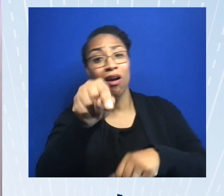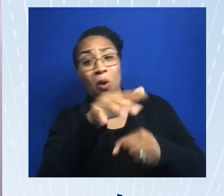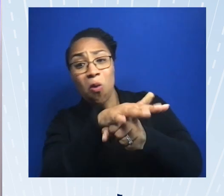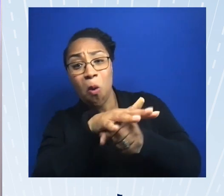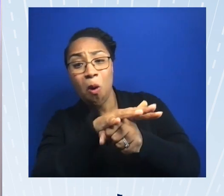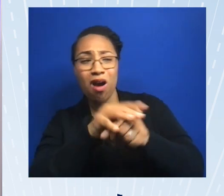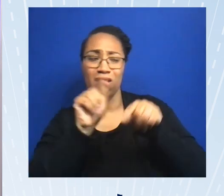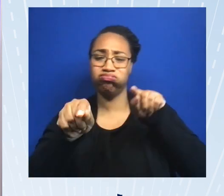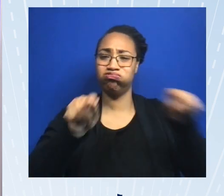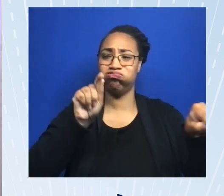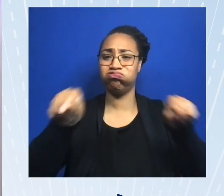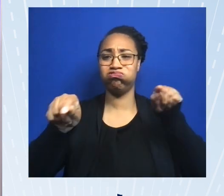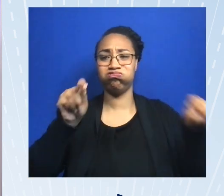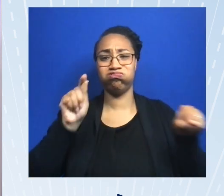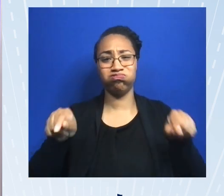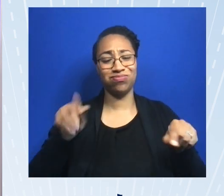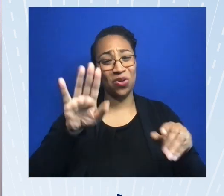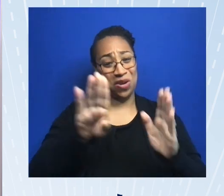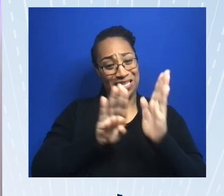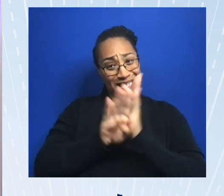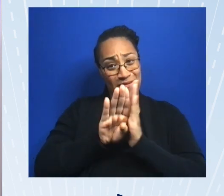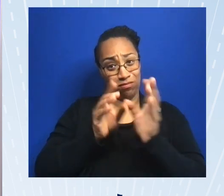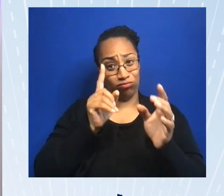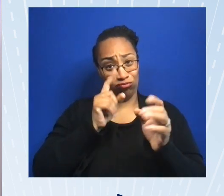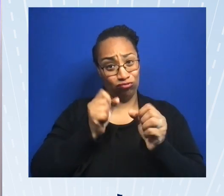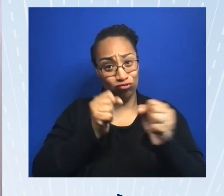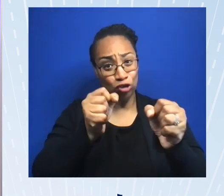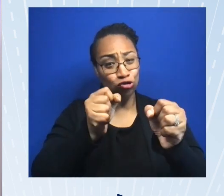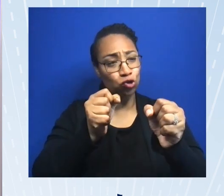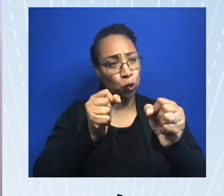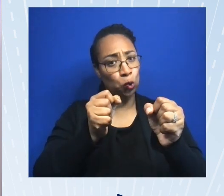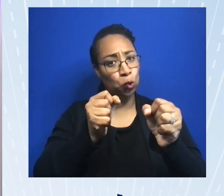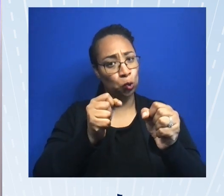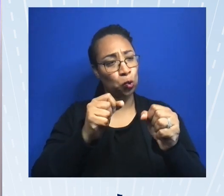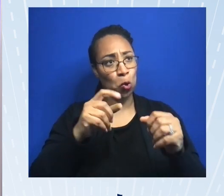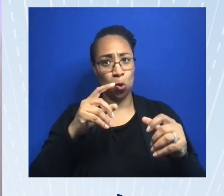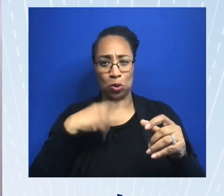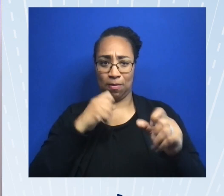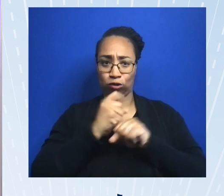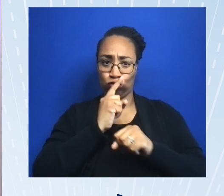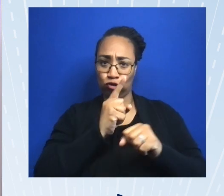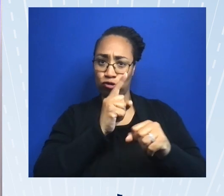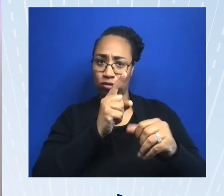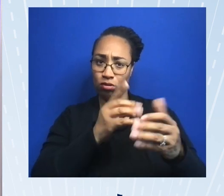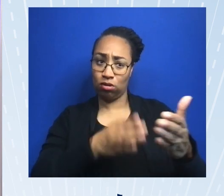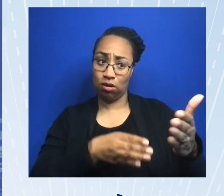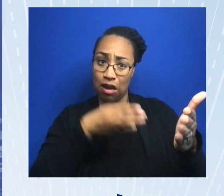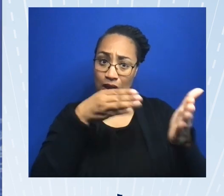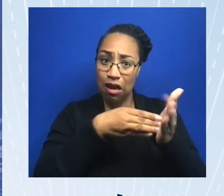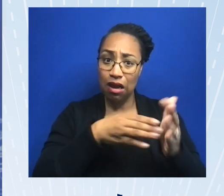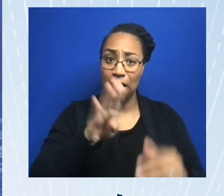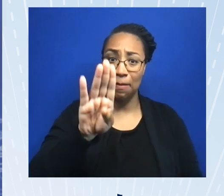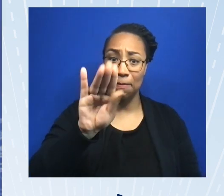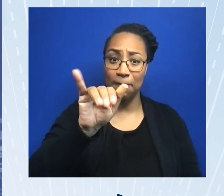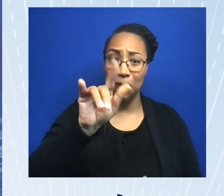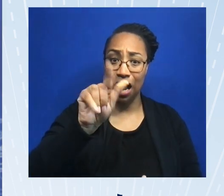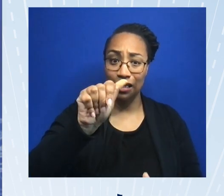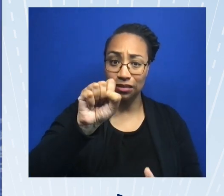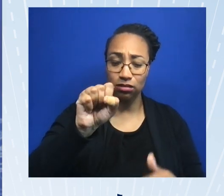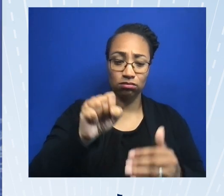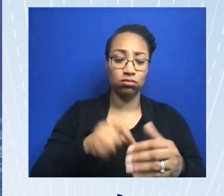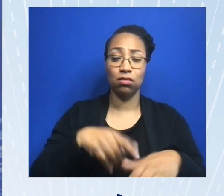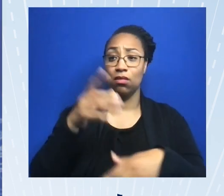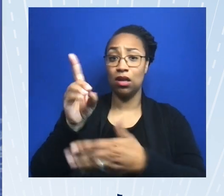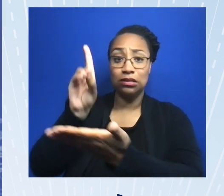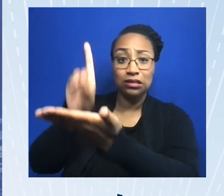and discrimination into their diversity, equity, inclusion, and accessibility training programs. They've also